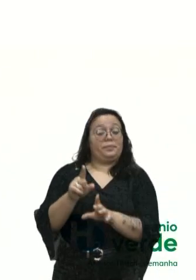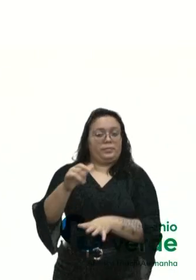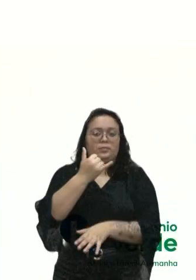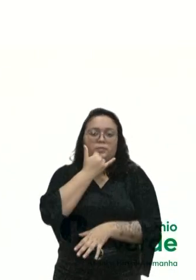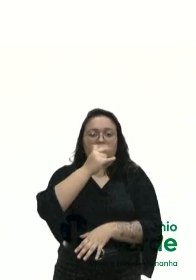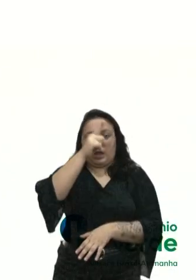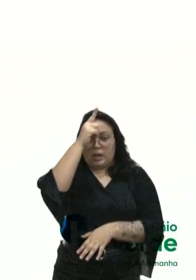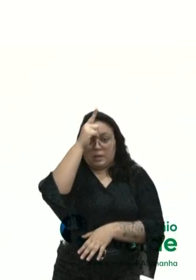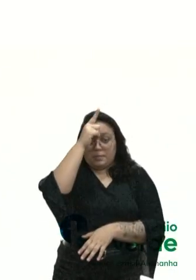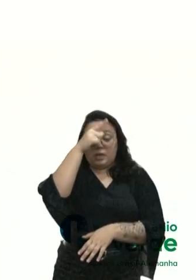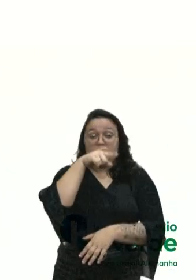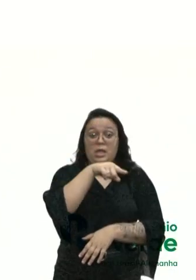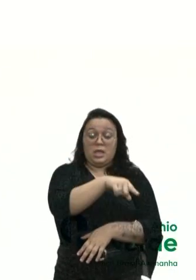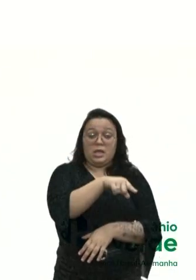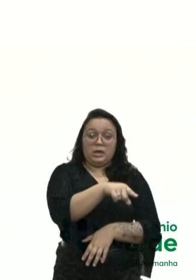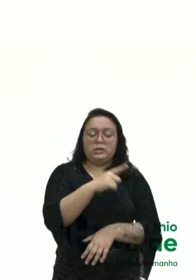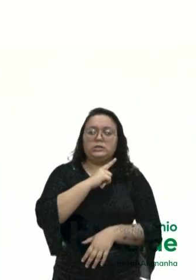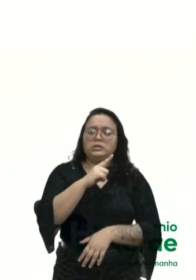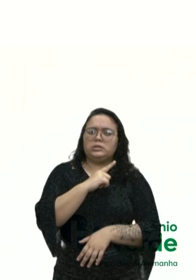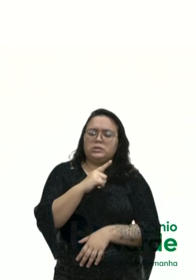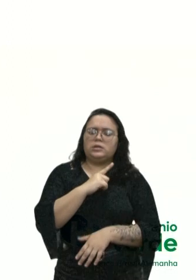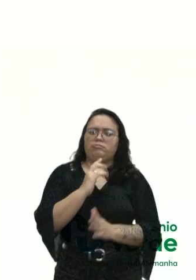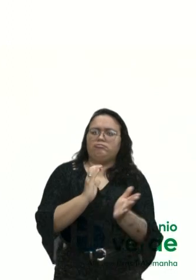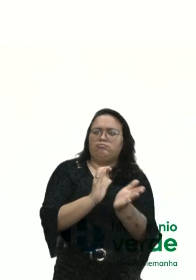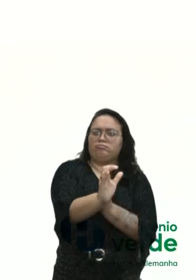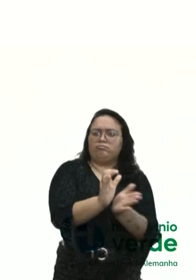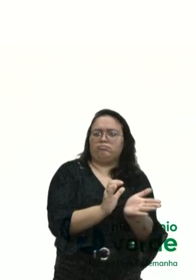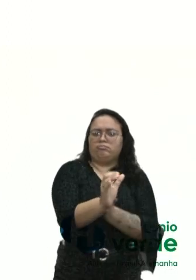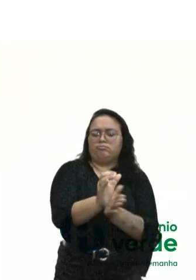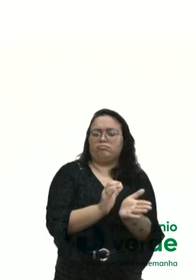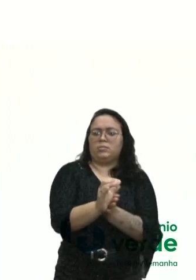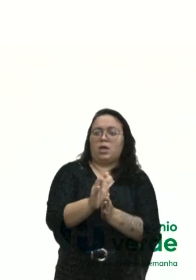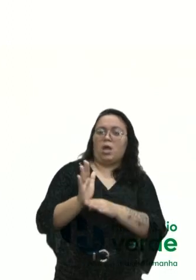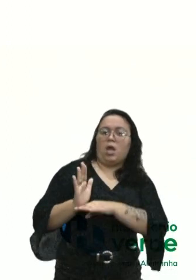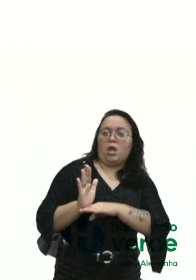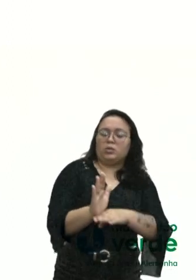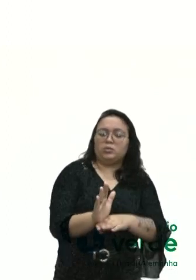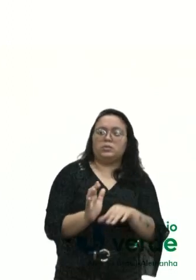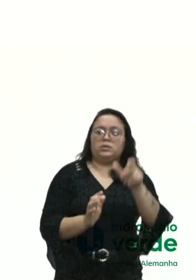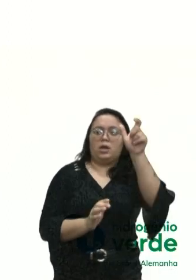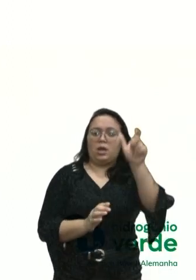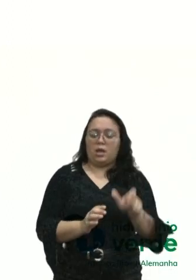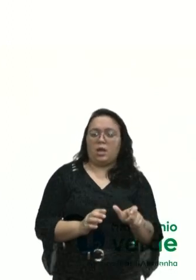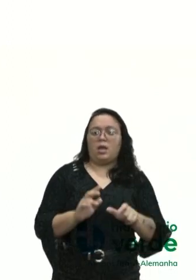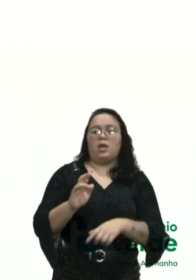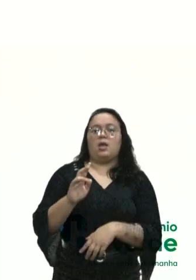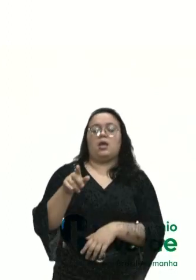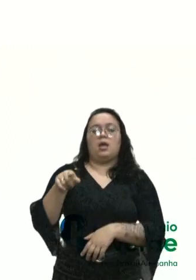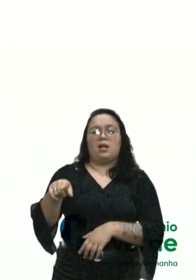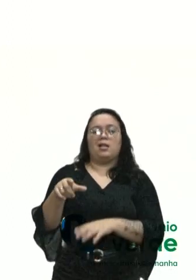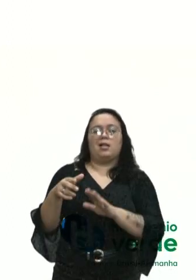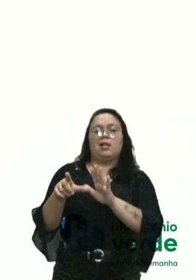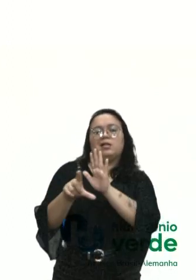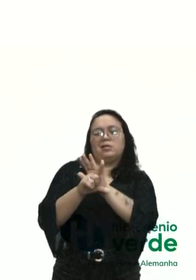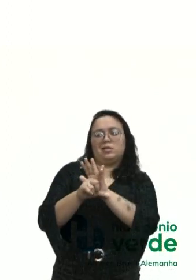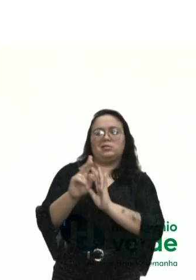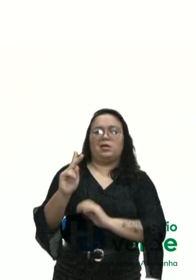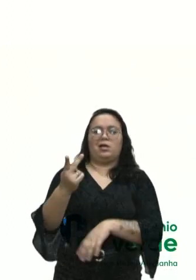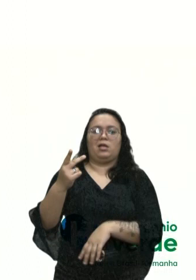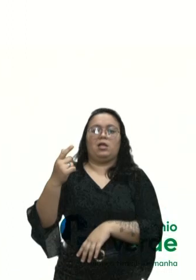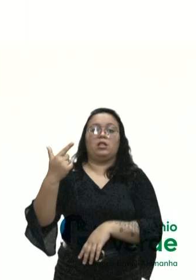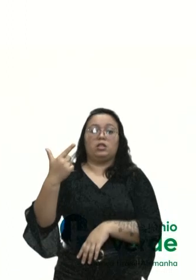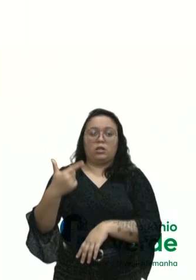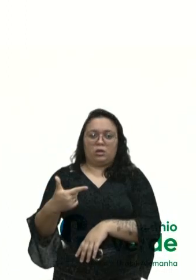Brazil or oferece Germany vários offers instrumentos de many financiamento, de ajudar, funding além de instruments H2 Brasil, que eu já falei. besides H2 Brazil